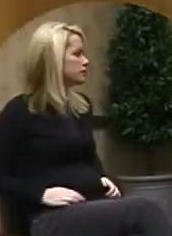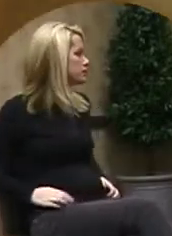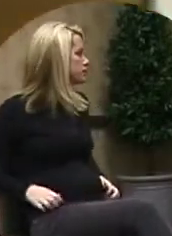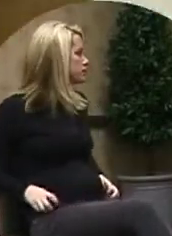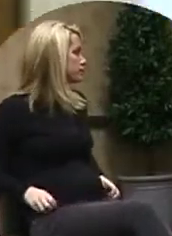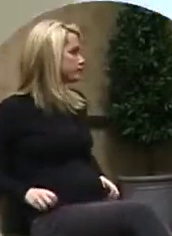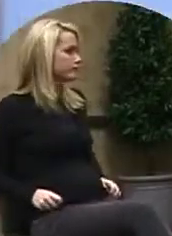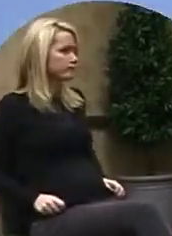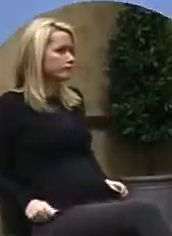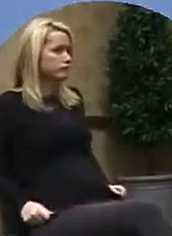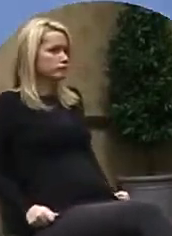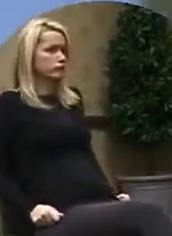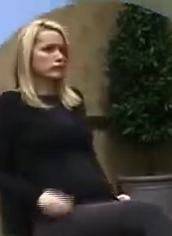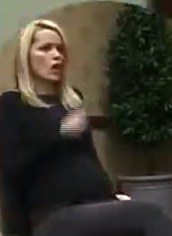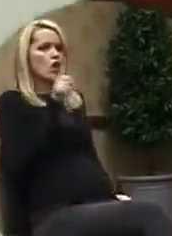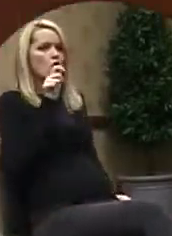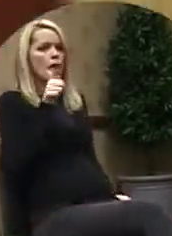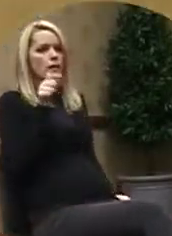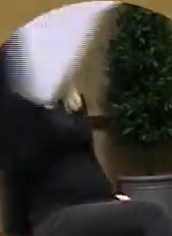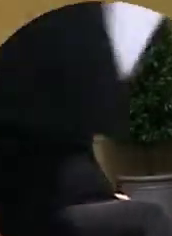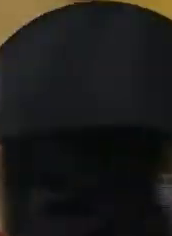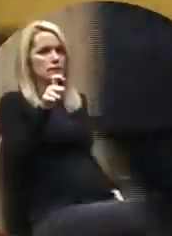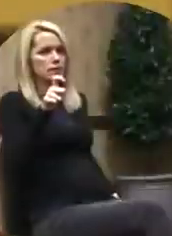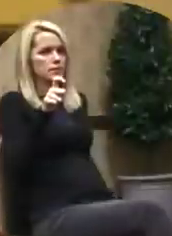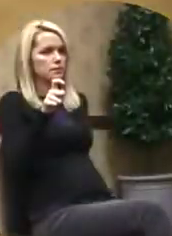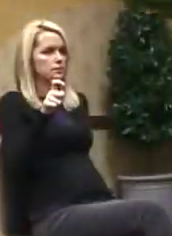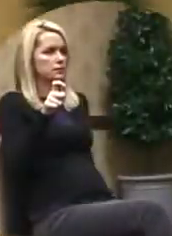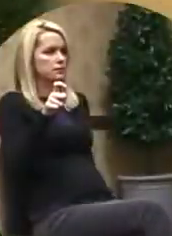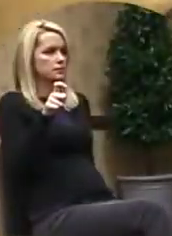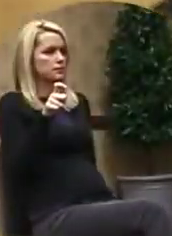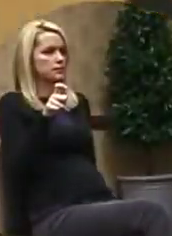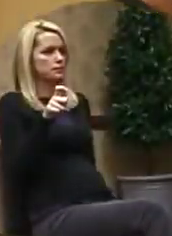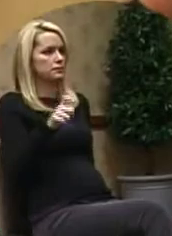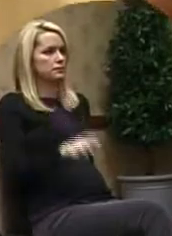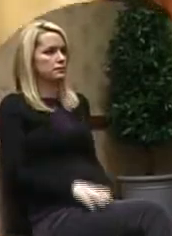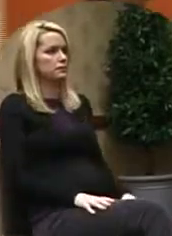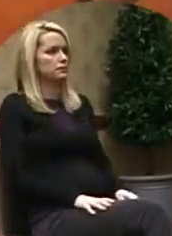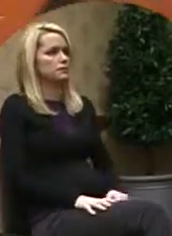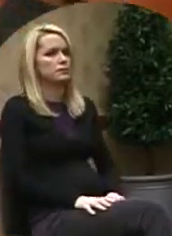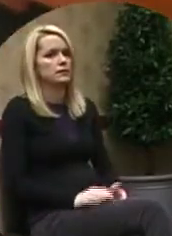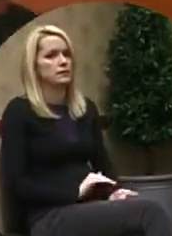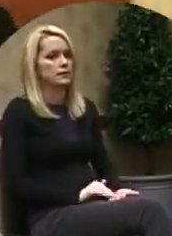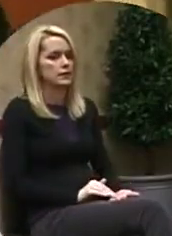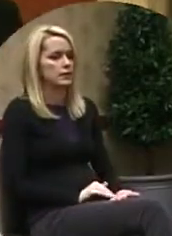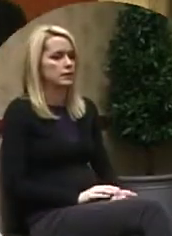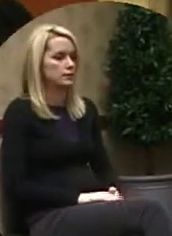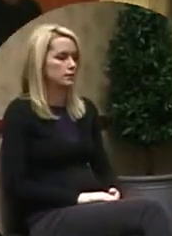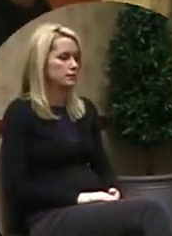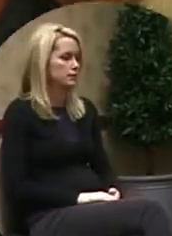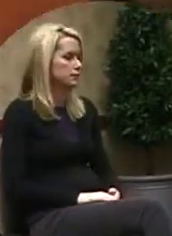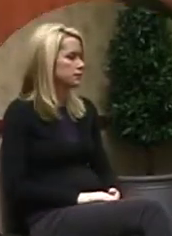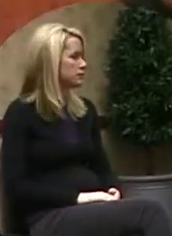Who needs, anybody else not get them? Oops, excuse me. Sorry.